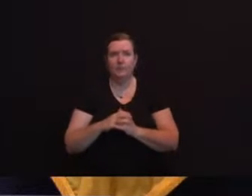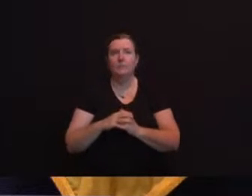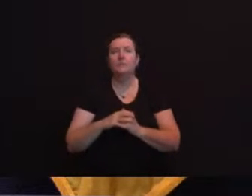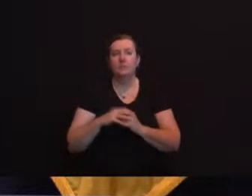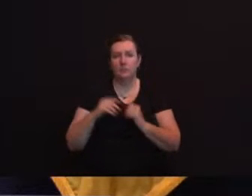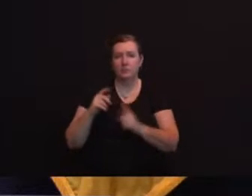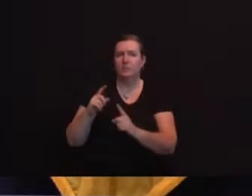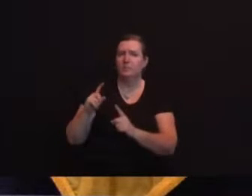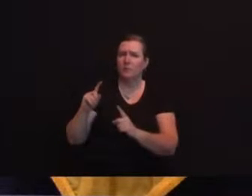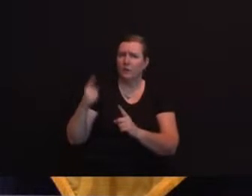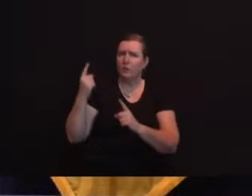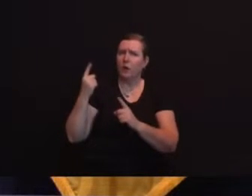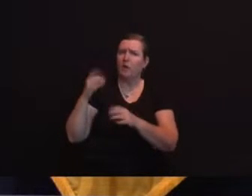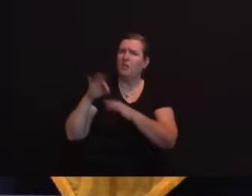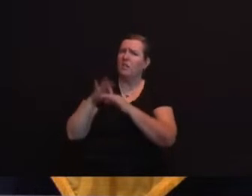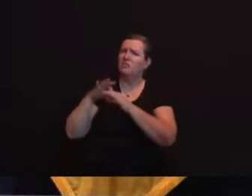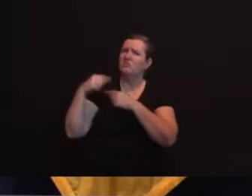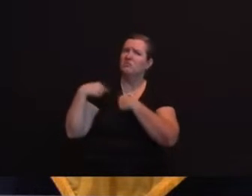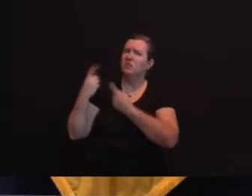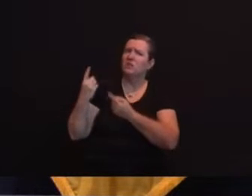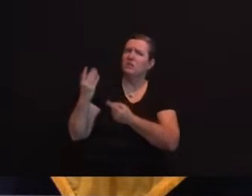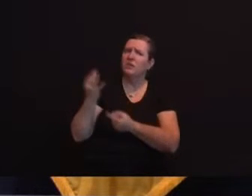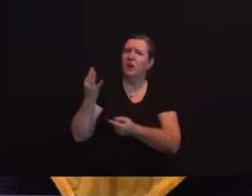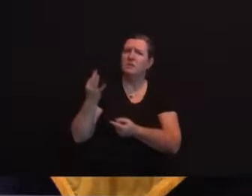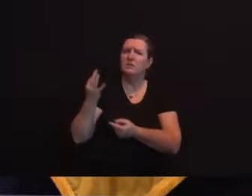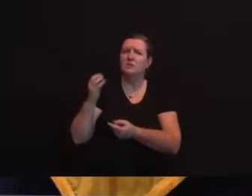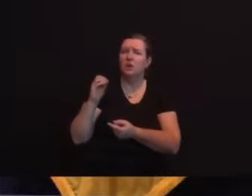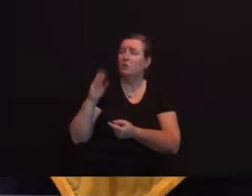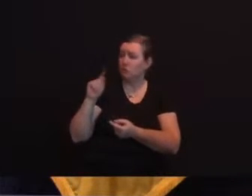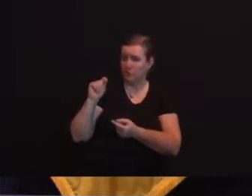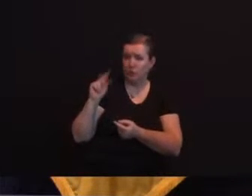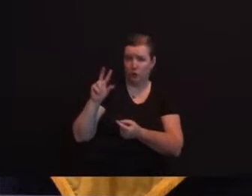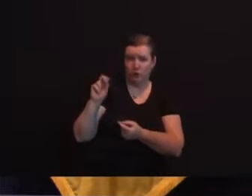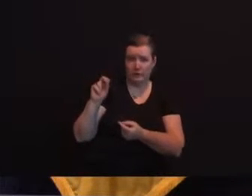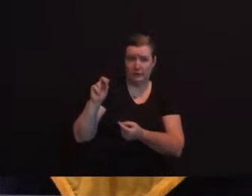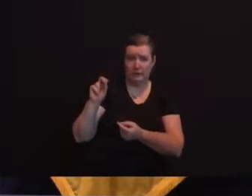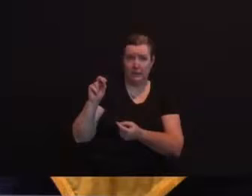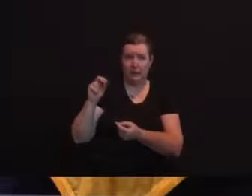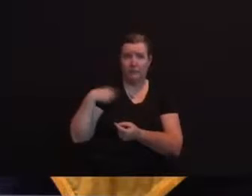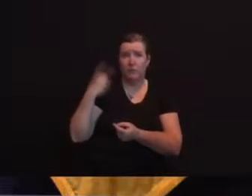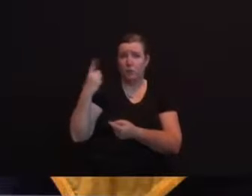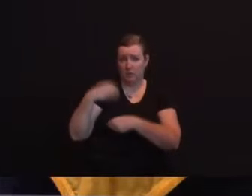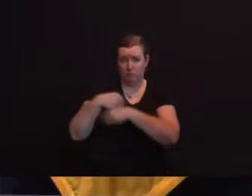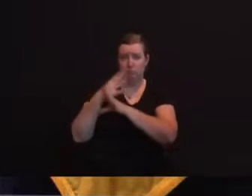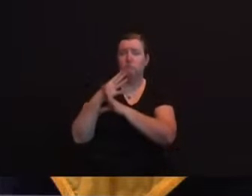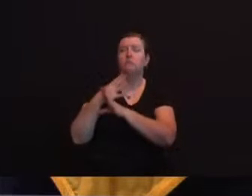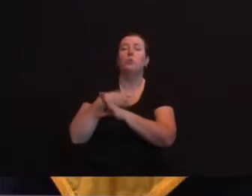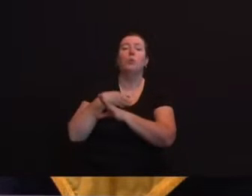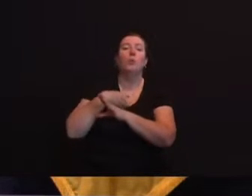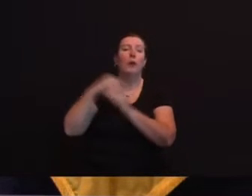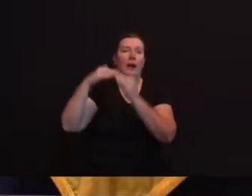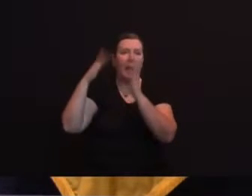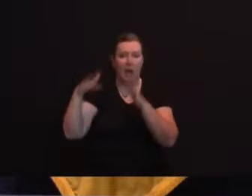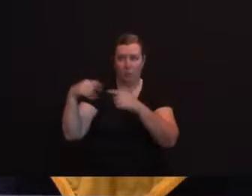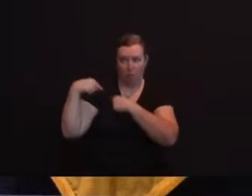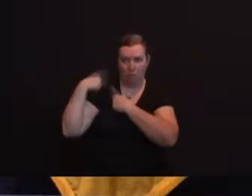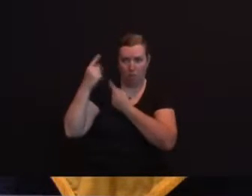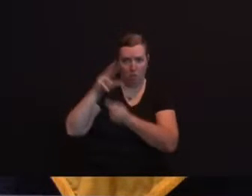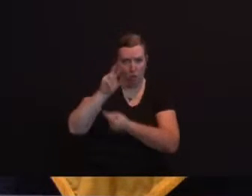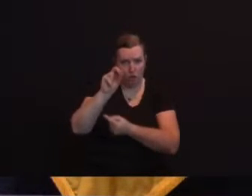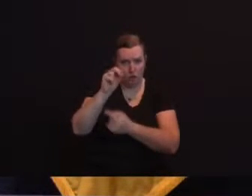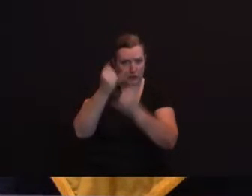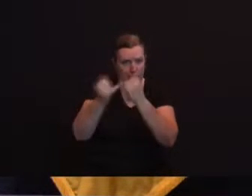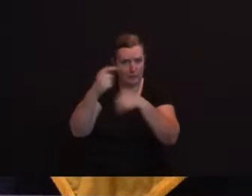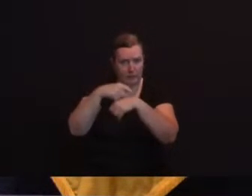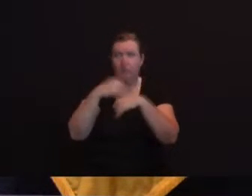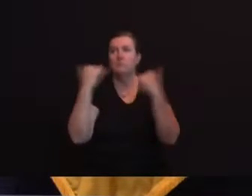my recollection serves me, Friday, October 30th, right before the election. So this will be the first since the election, I think